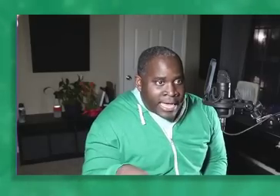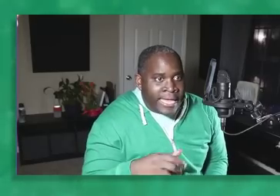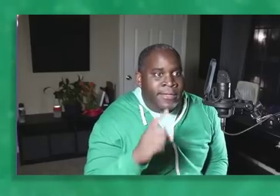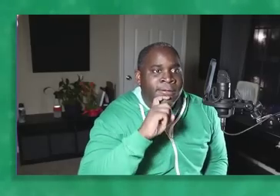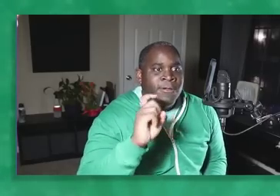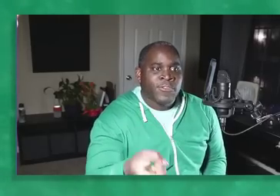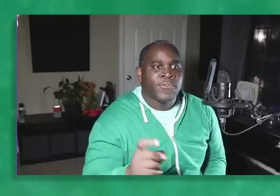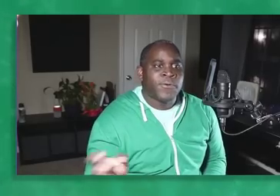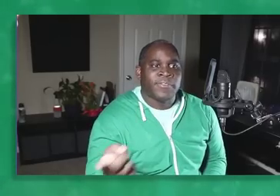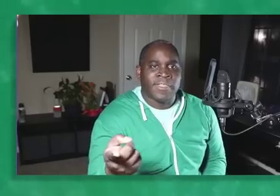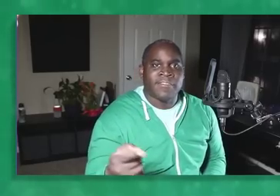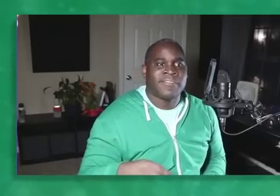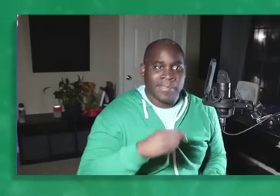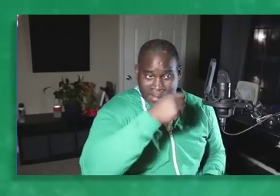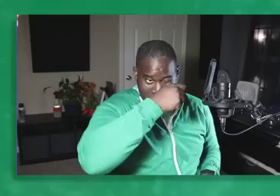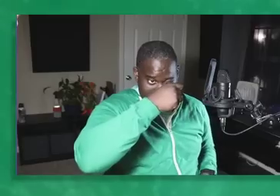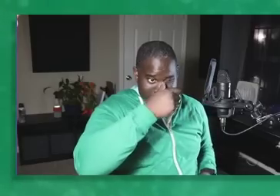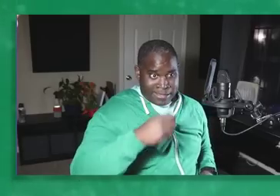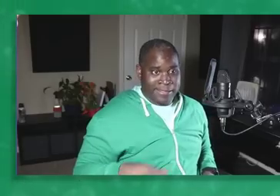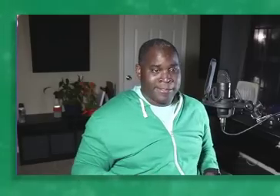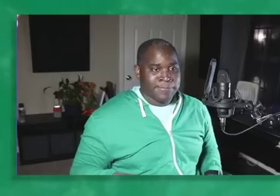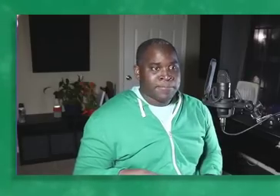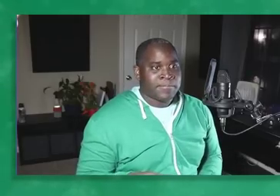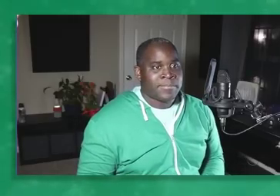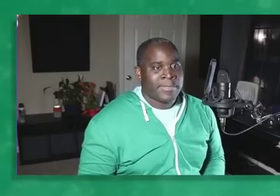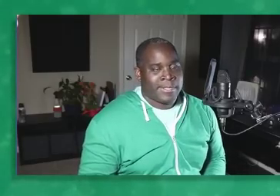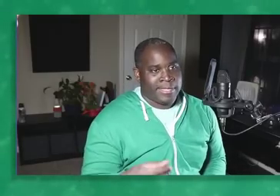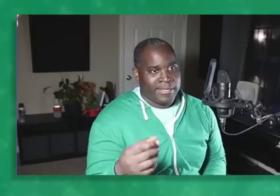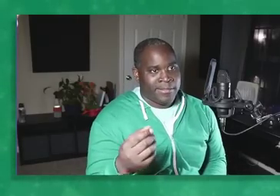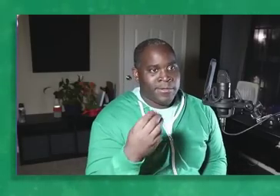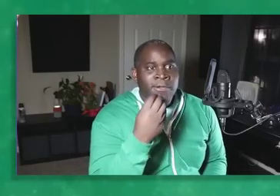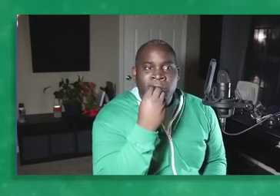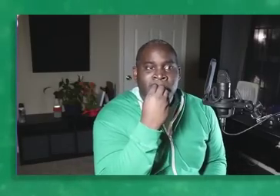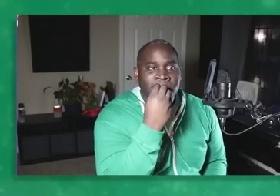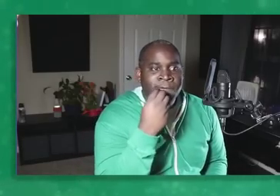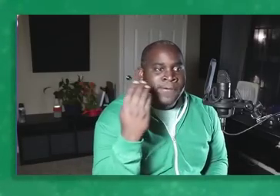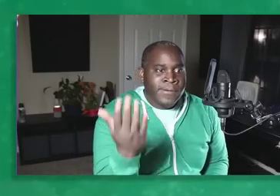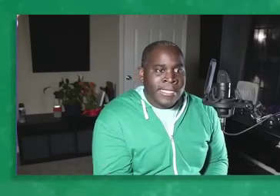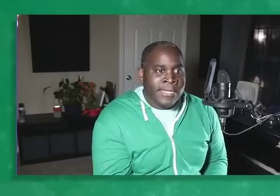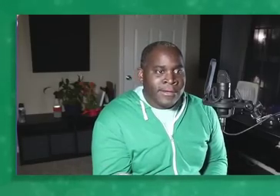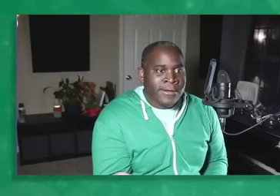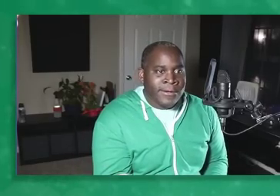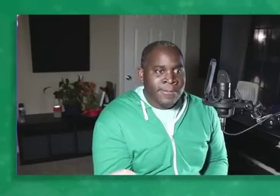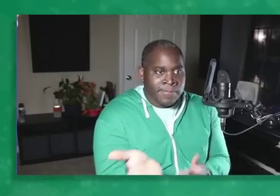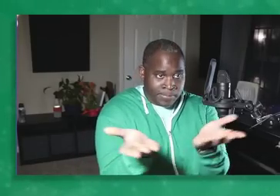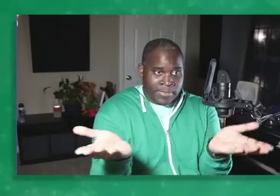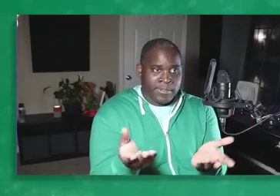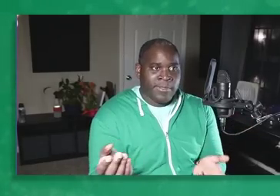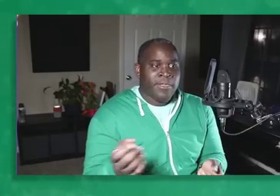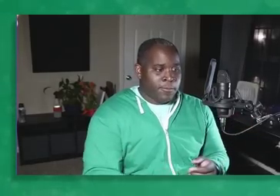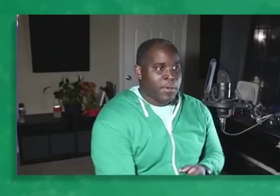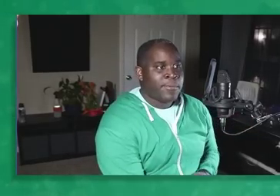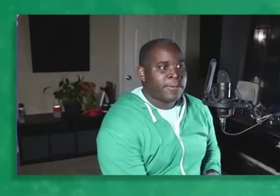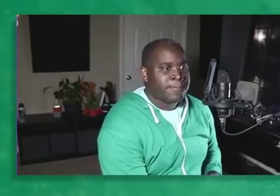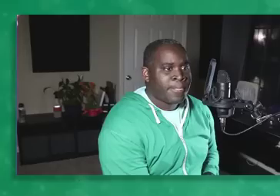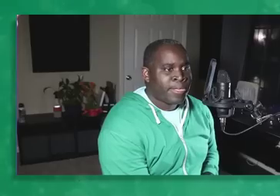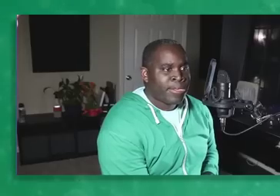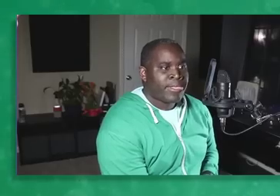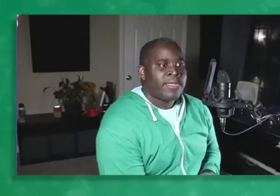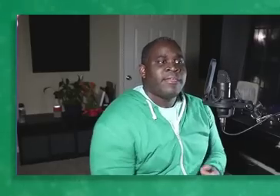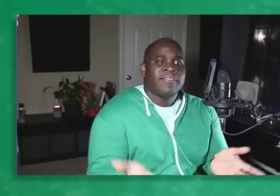Hard like sword this. Okay. The food, food here. Is...